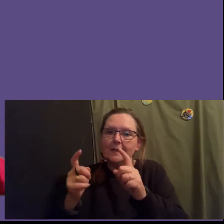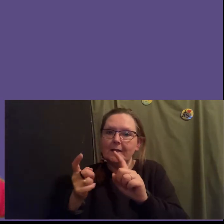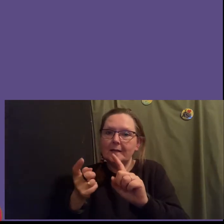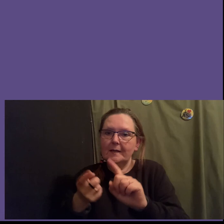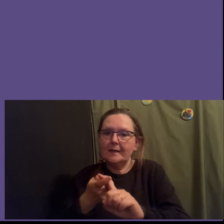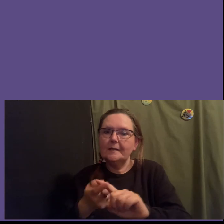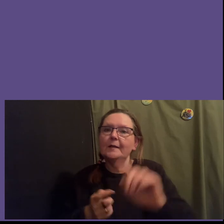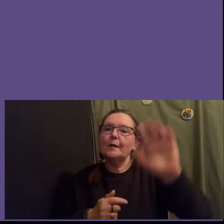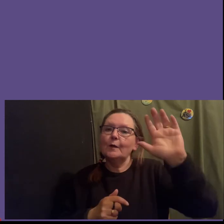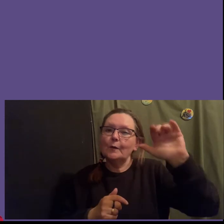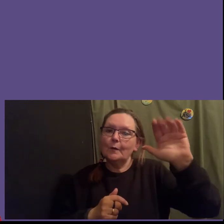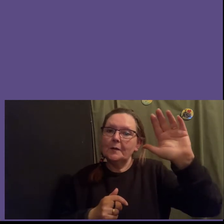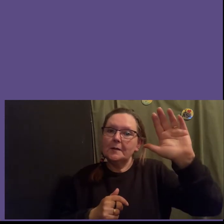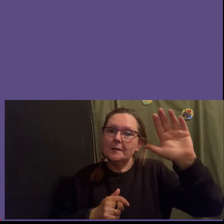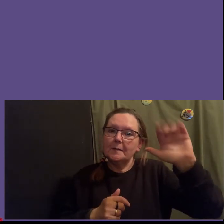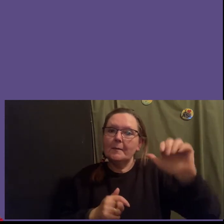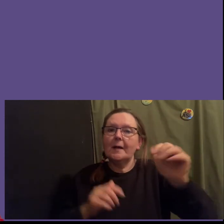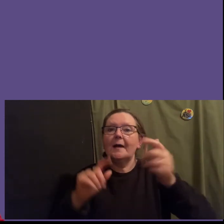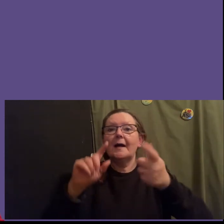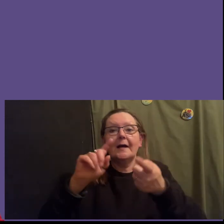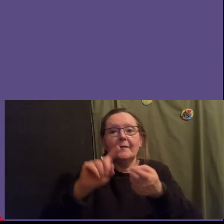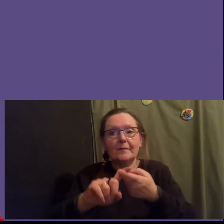Goodbye, friends.